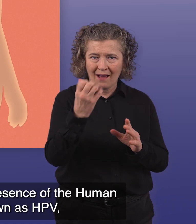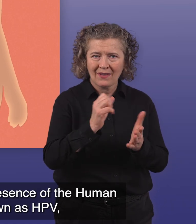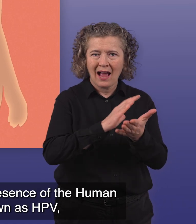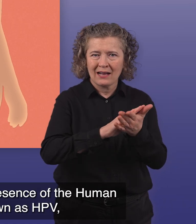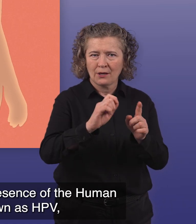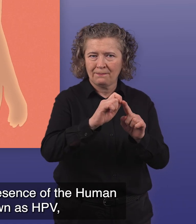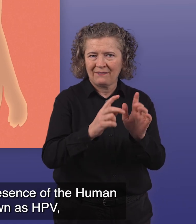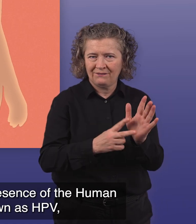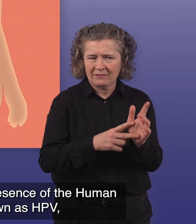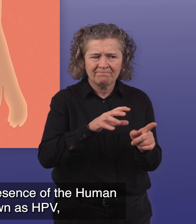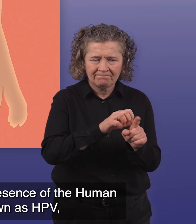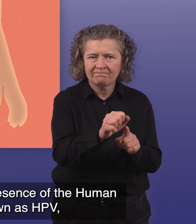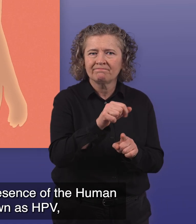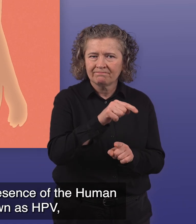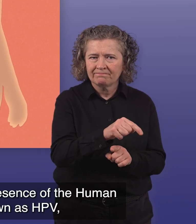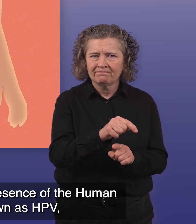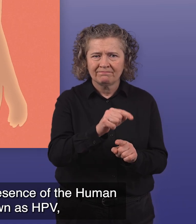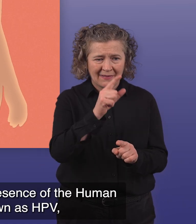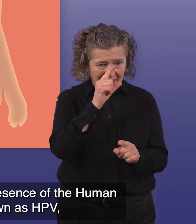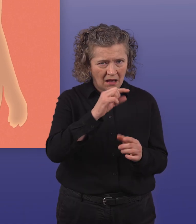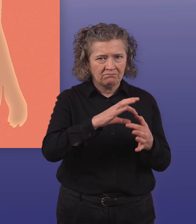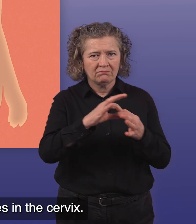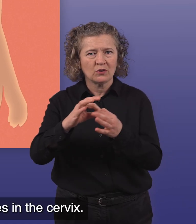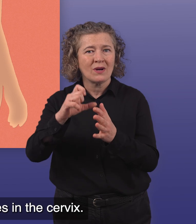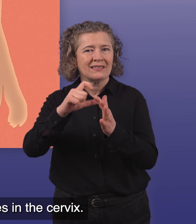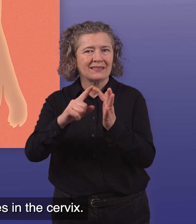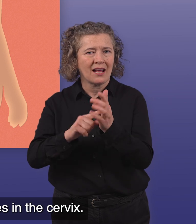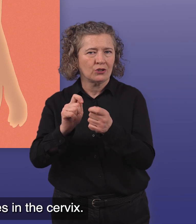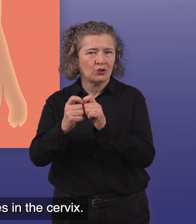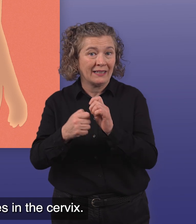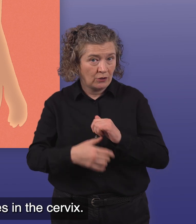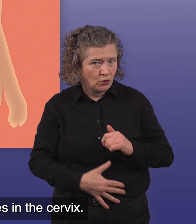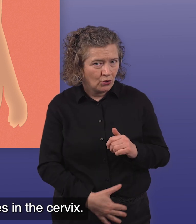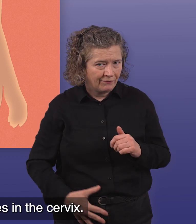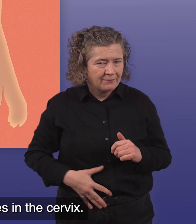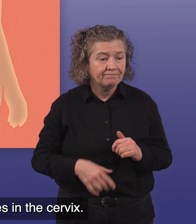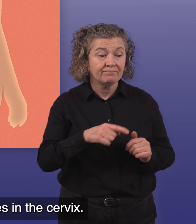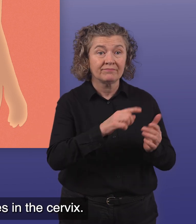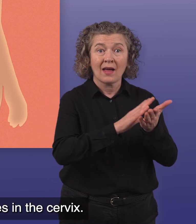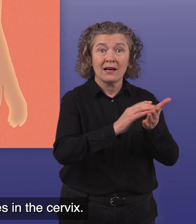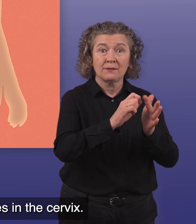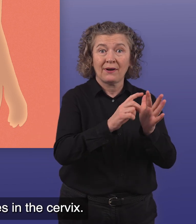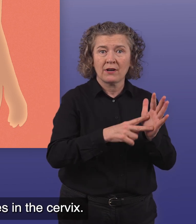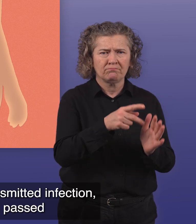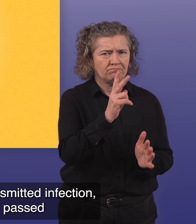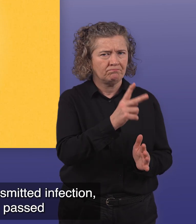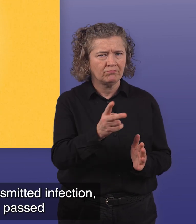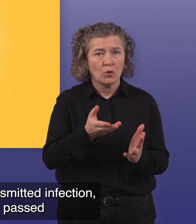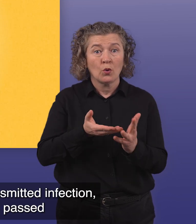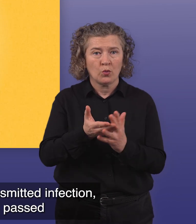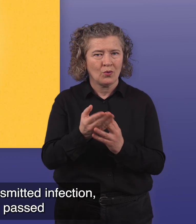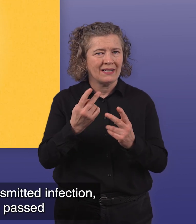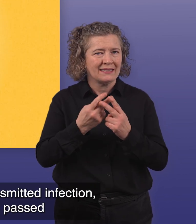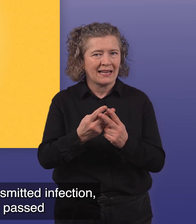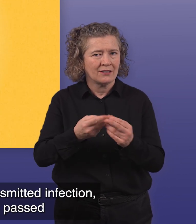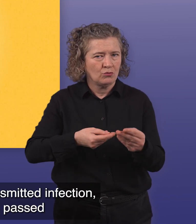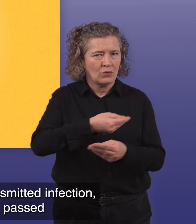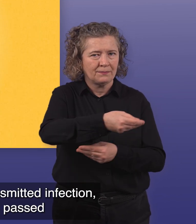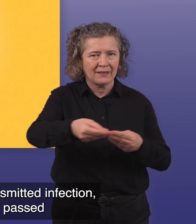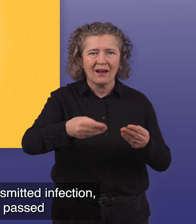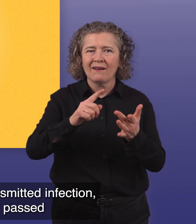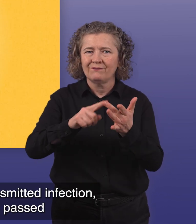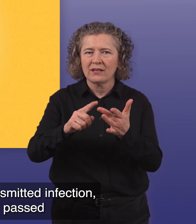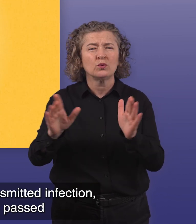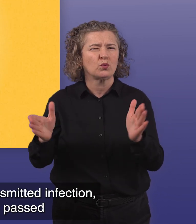of the Human Papilloma Virus, also known as HPV, which can lead to cell changes in the cervix. HPV is a common